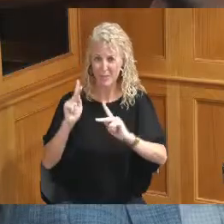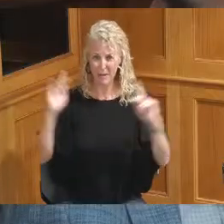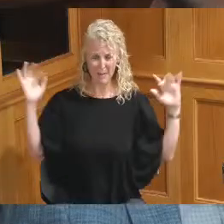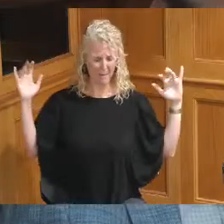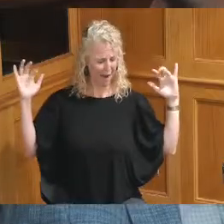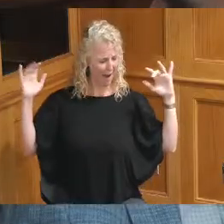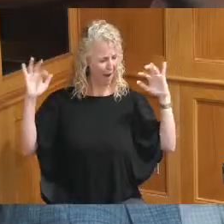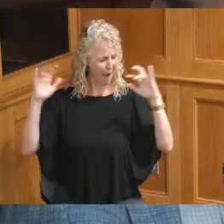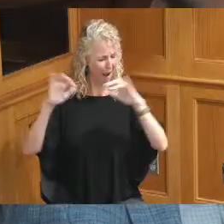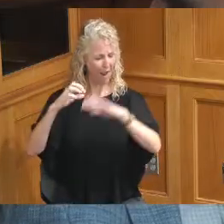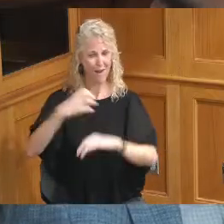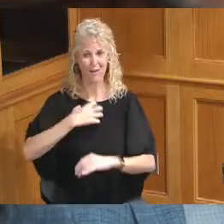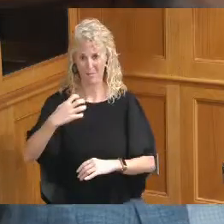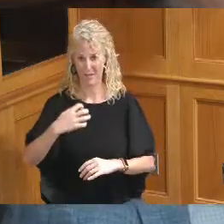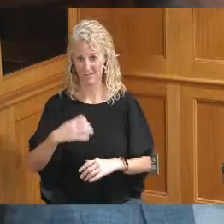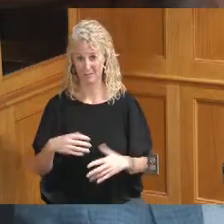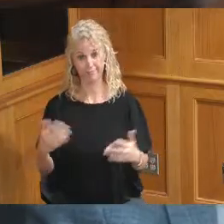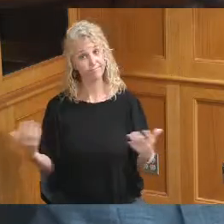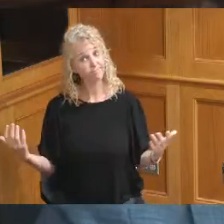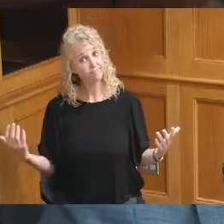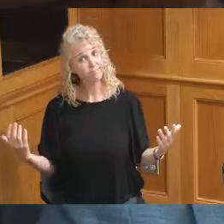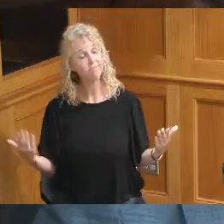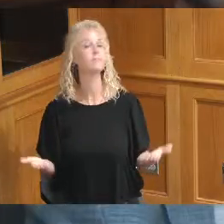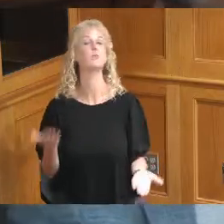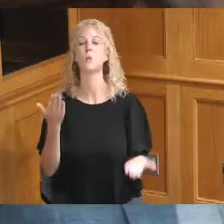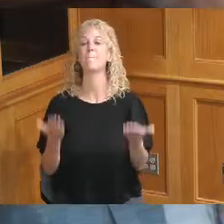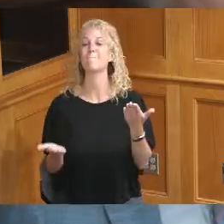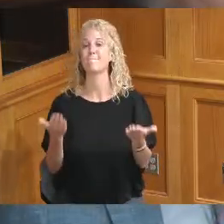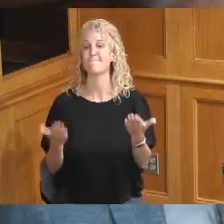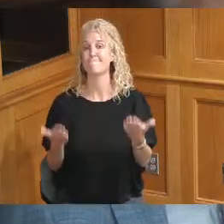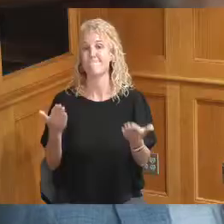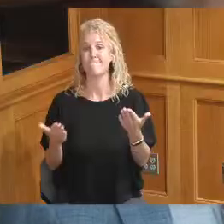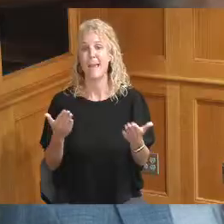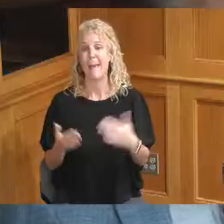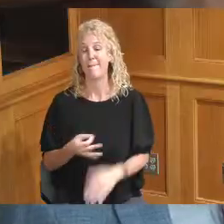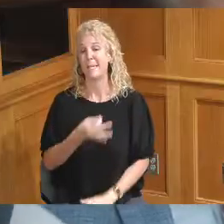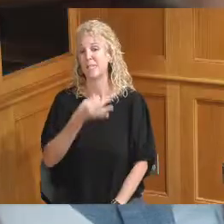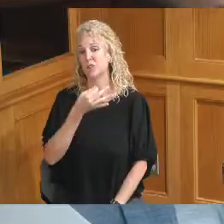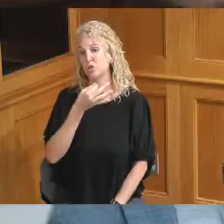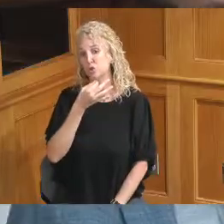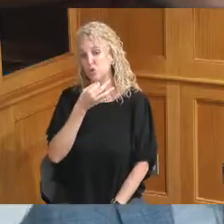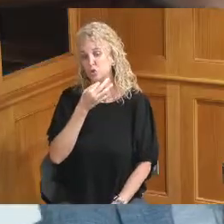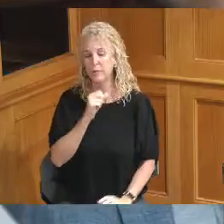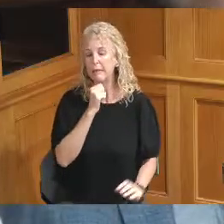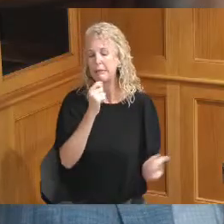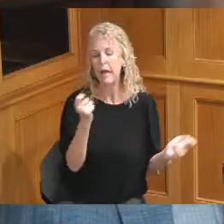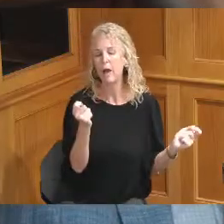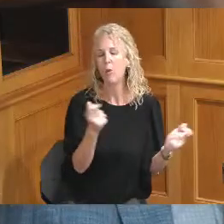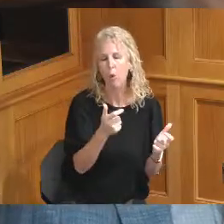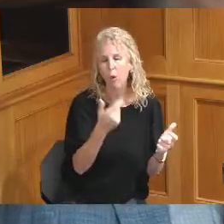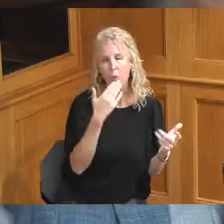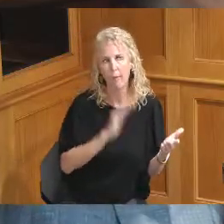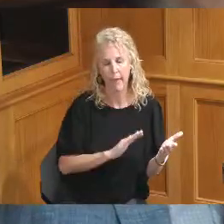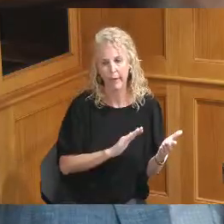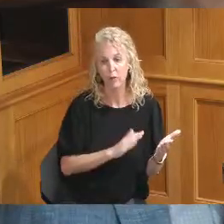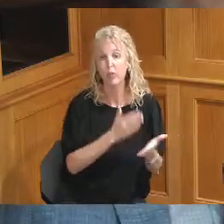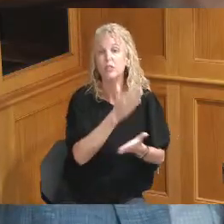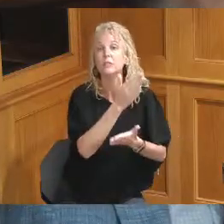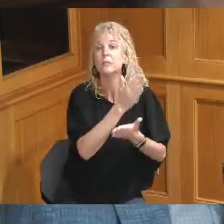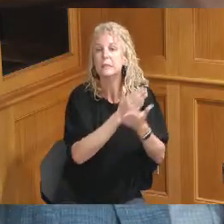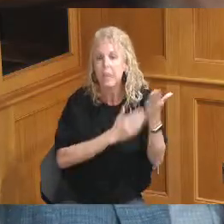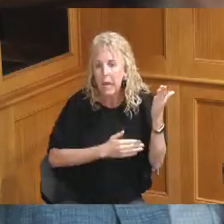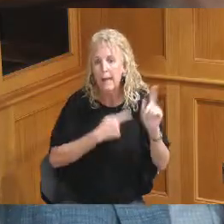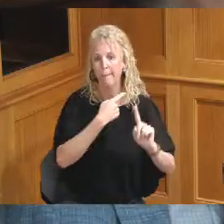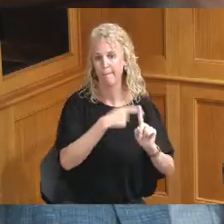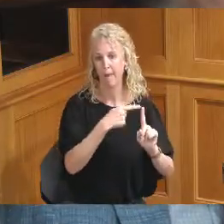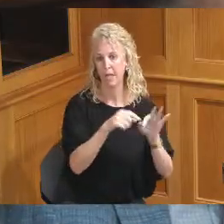So I believe that maybe we had there's some good things in here. I'm not gonna say all these things are bad. There are some good things in